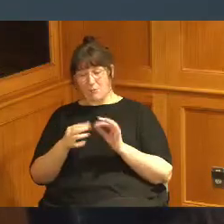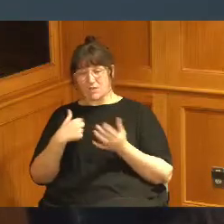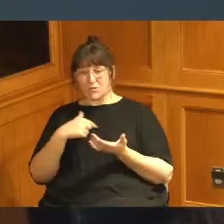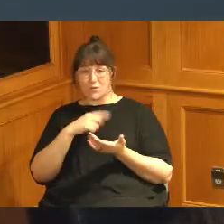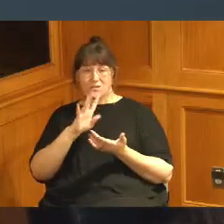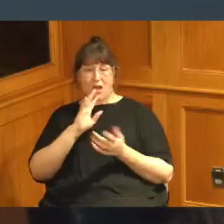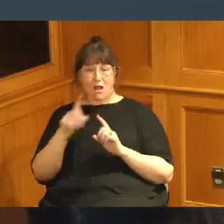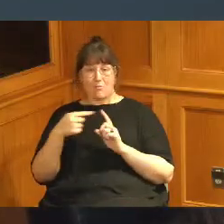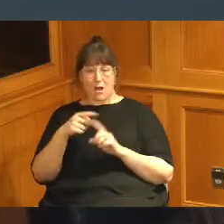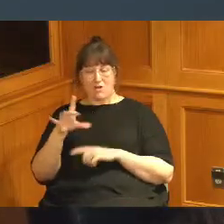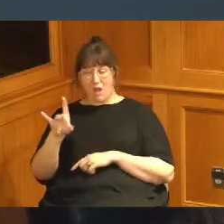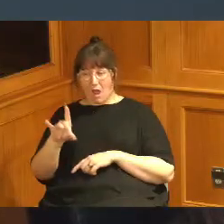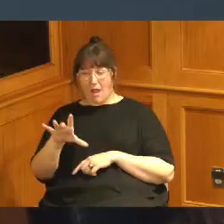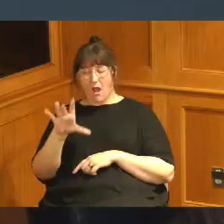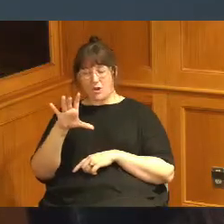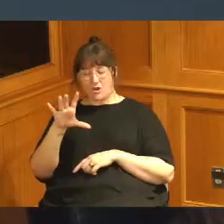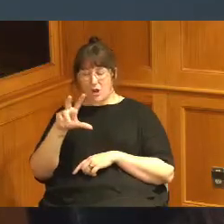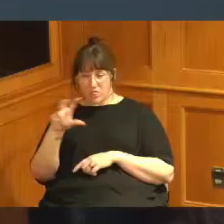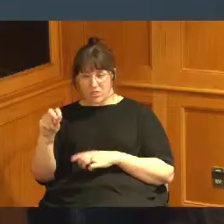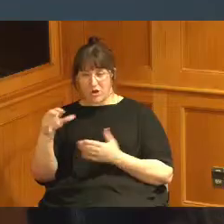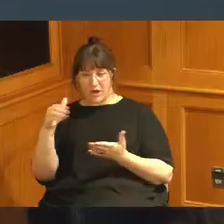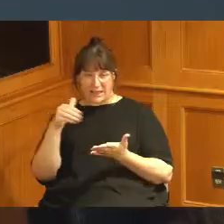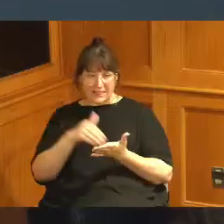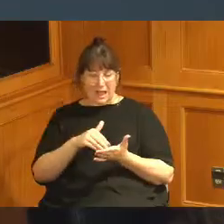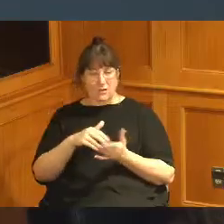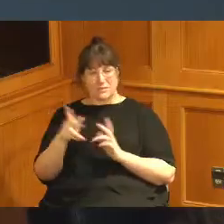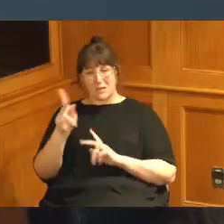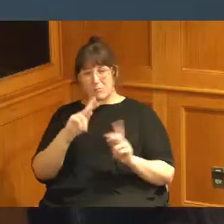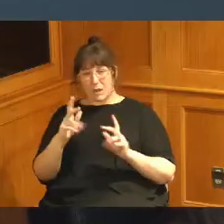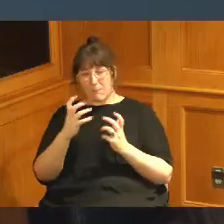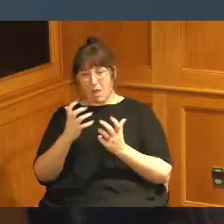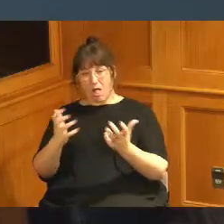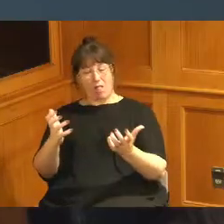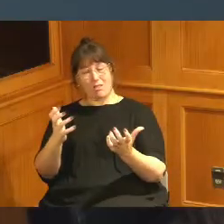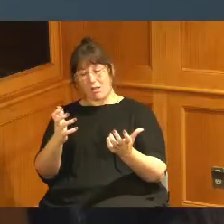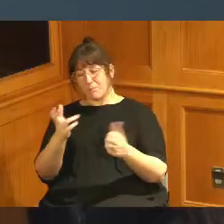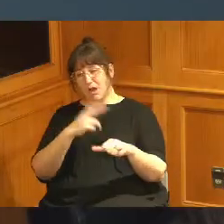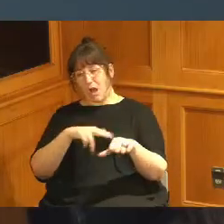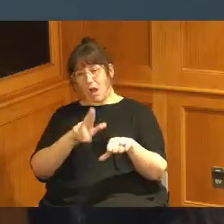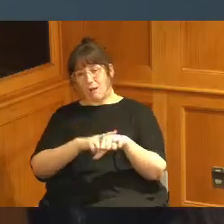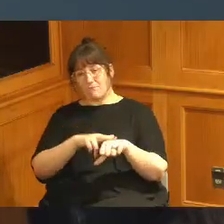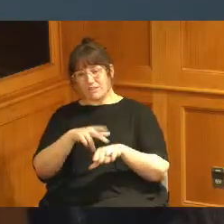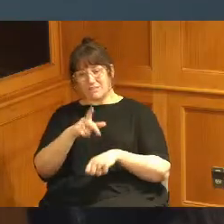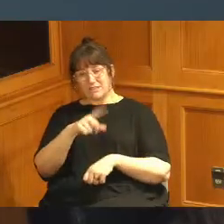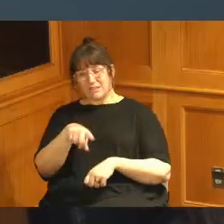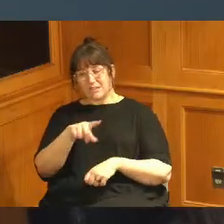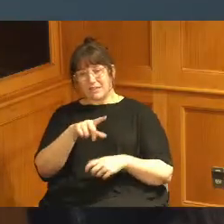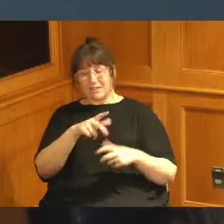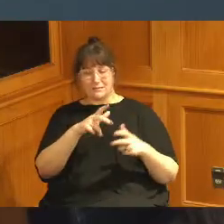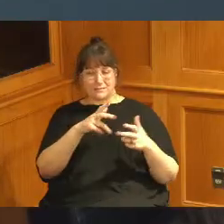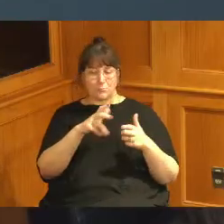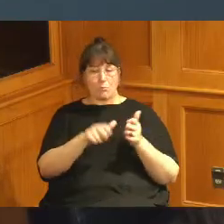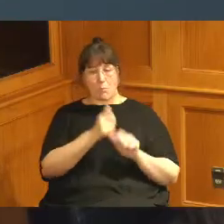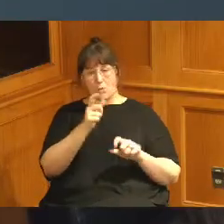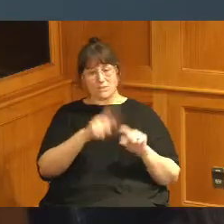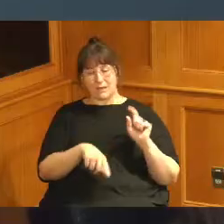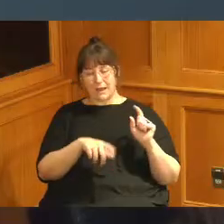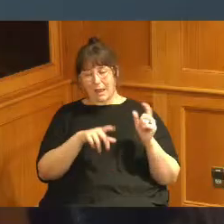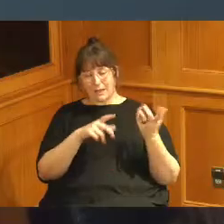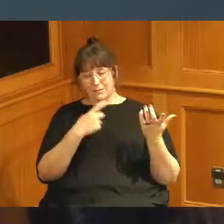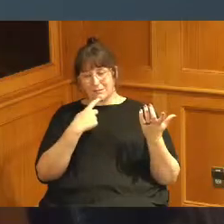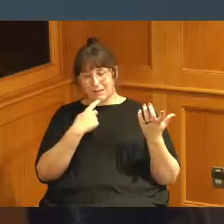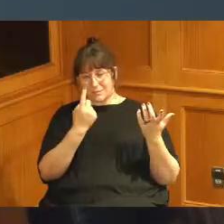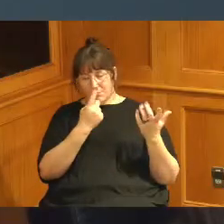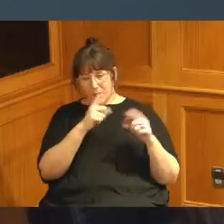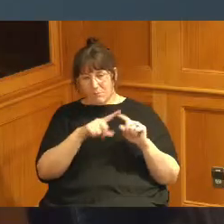about 830,000 people in our county, of course the babies can't say anything, but it's not